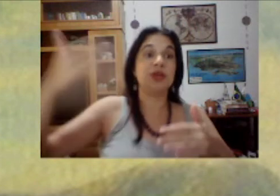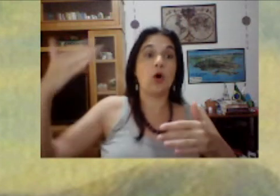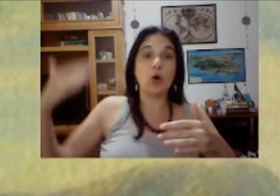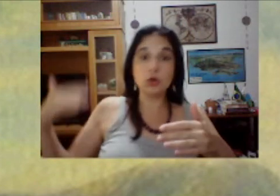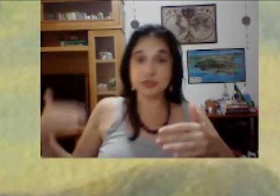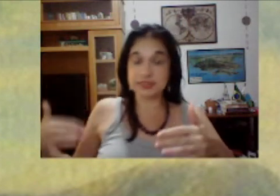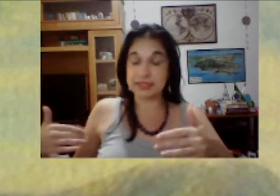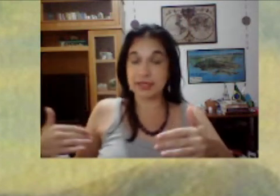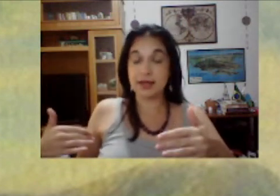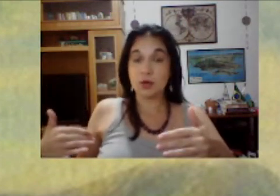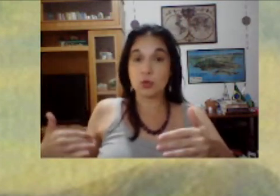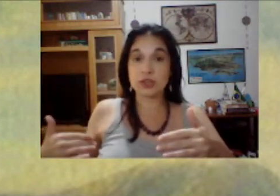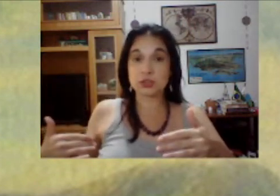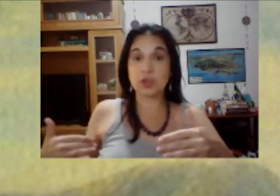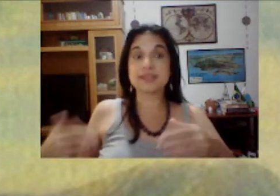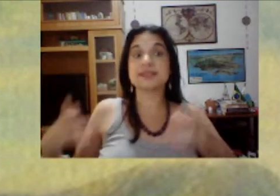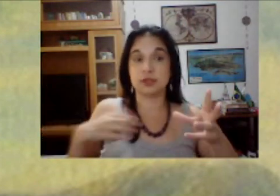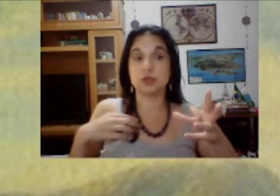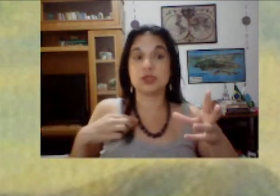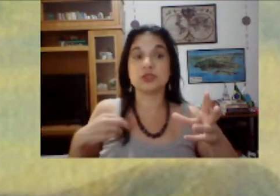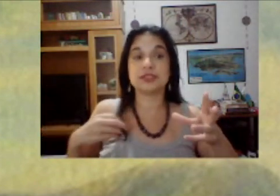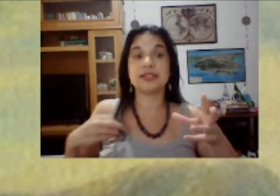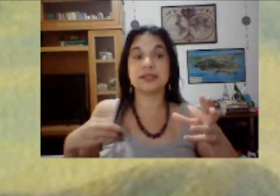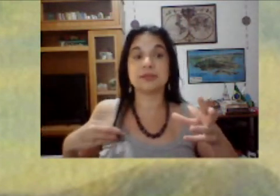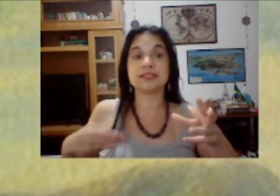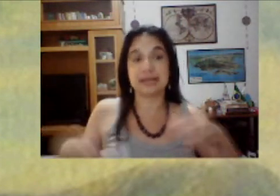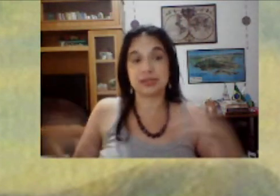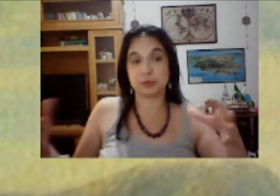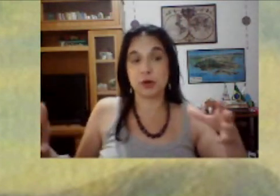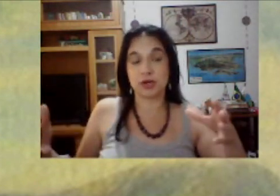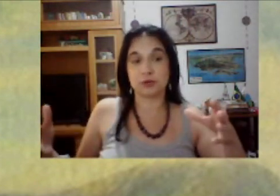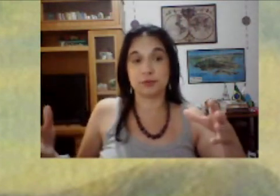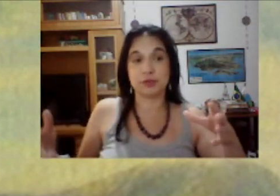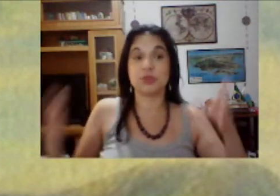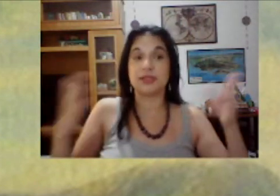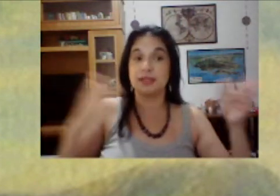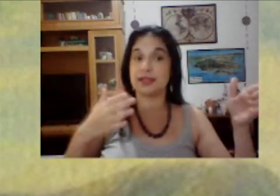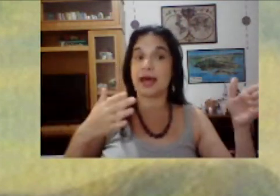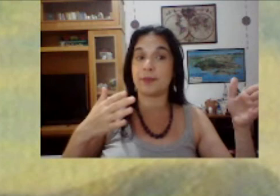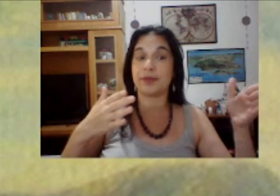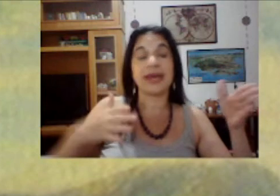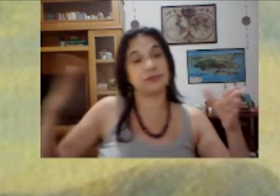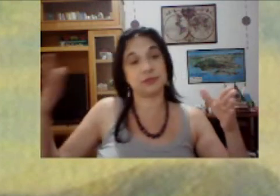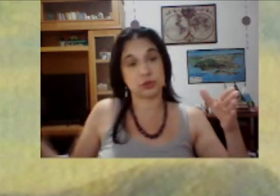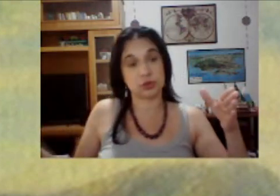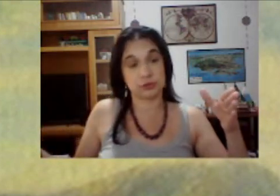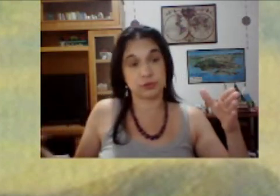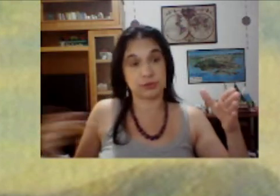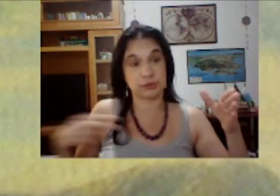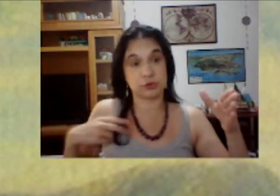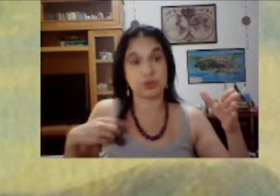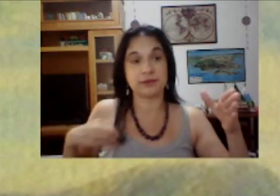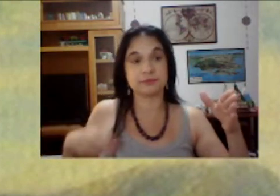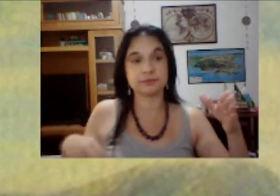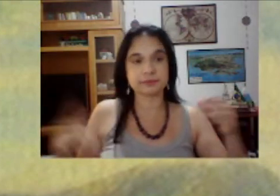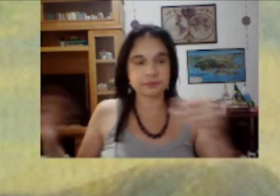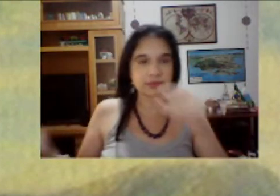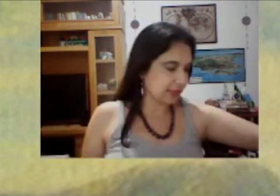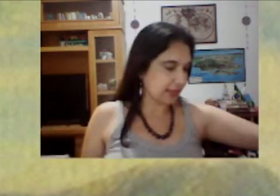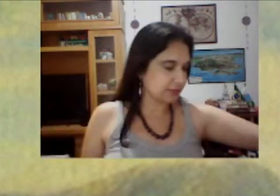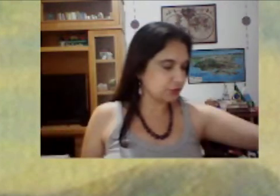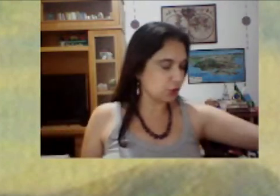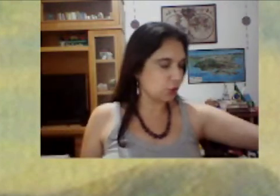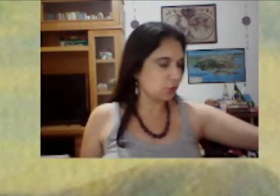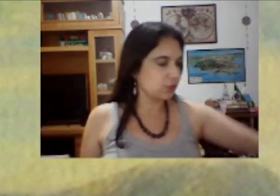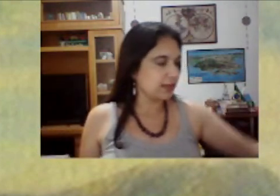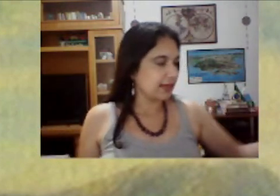to the old city, which was the original city limits that I spoke of between Lapa and the 15th of November Square.